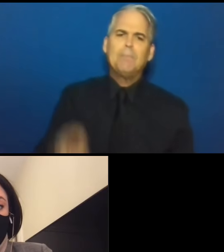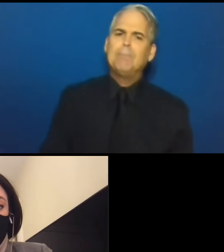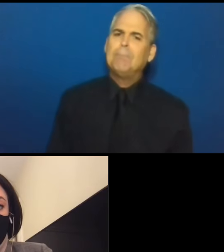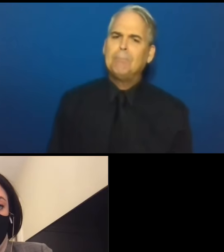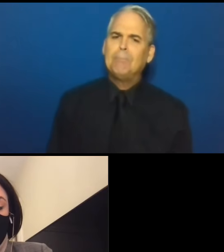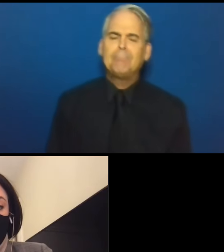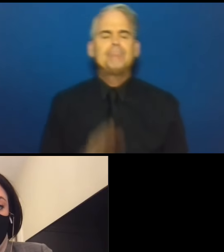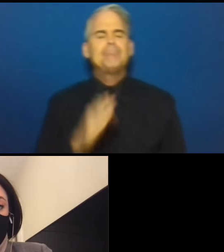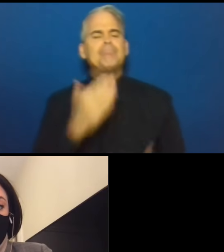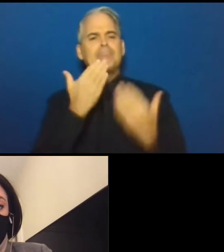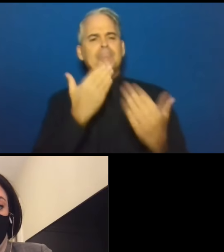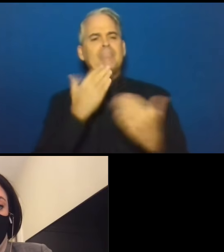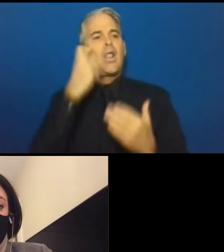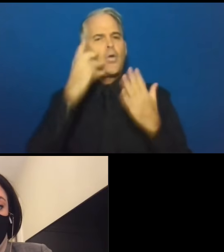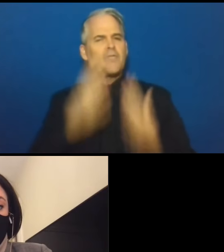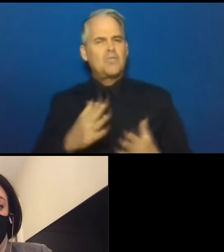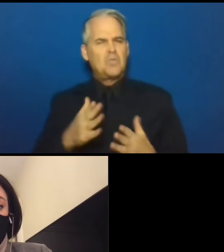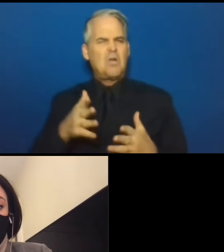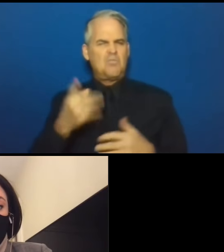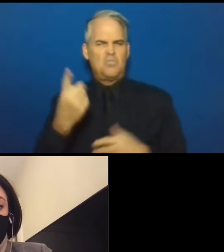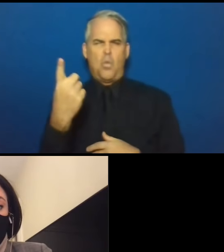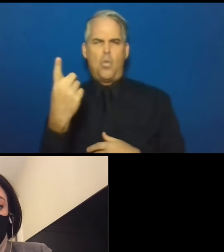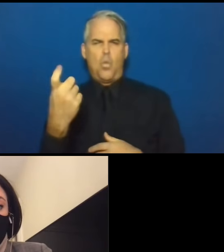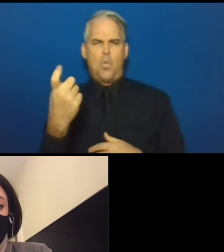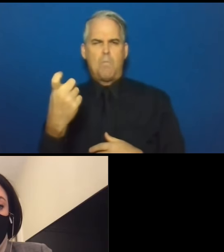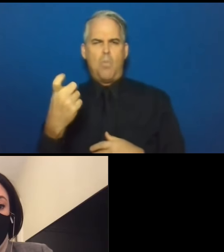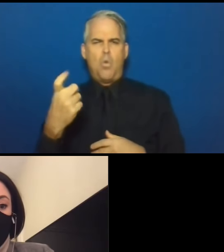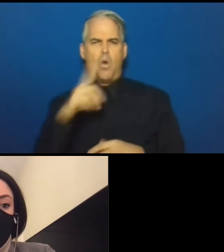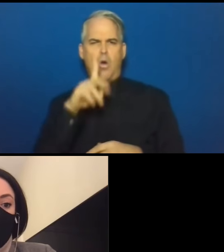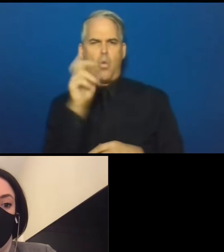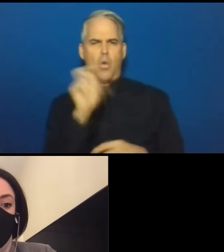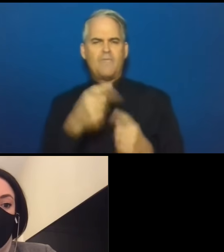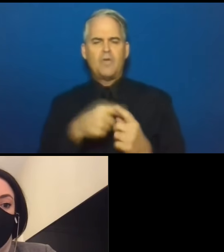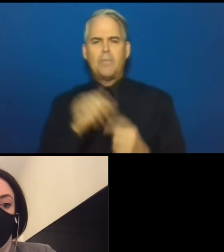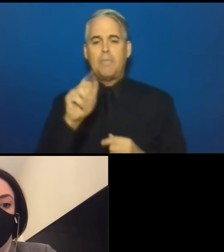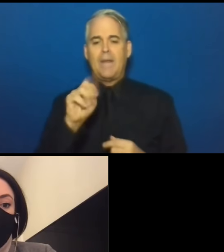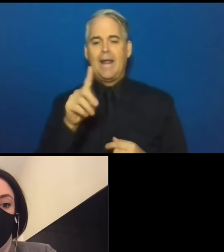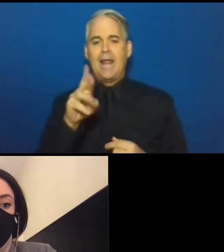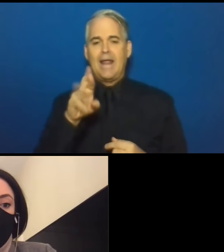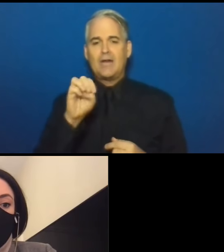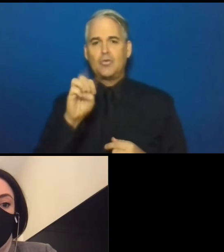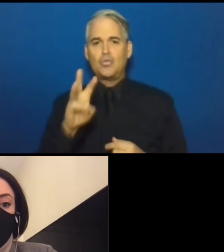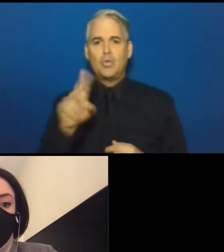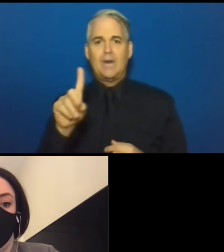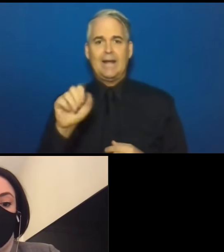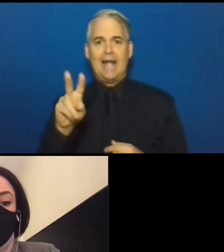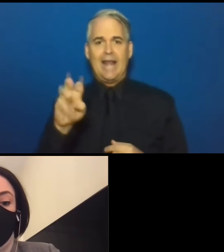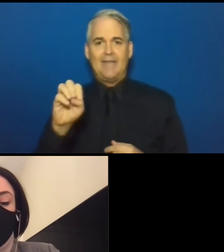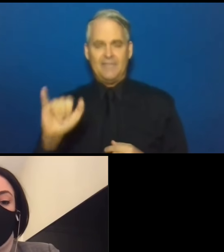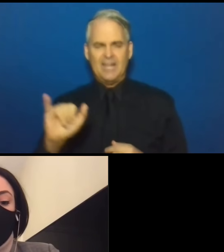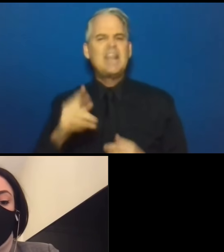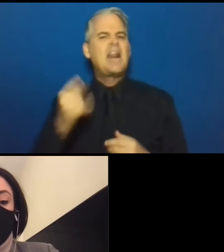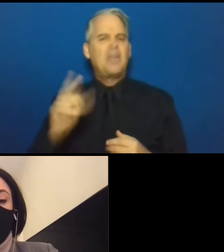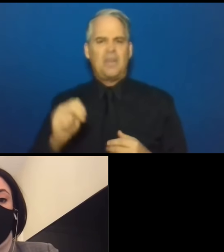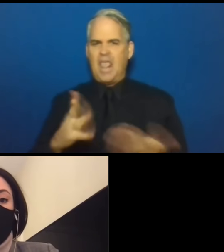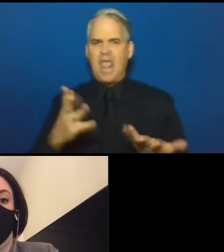Thank you, Governor. I think we'll take one last question from Andrew Davey, and then we'll be able to wrap it up here, Governor. Okay.